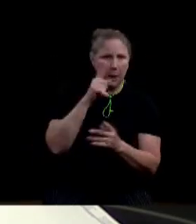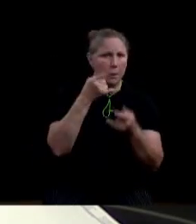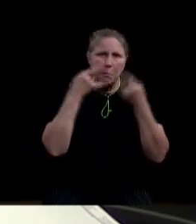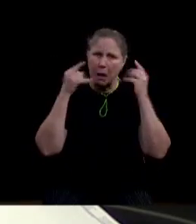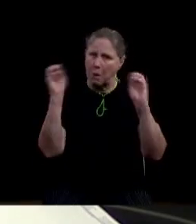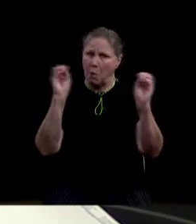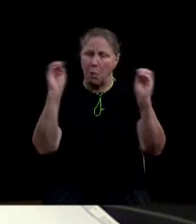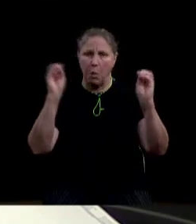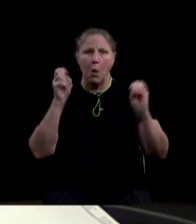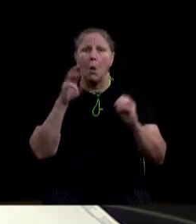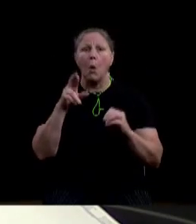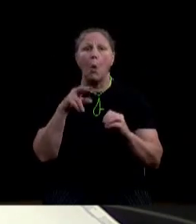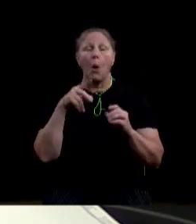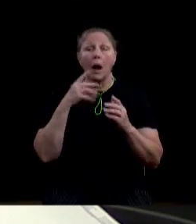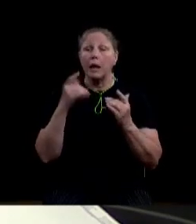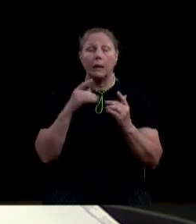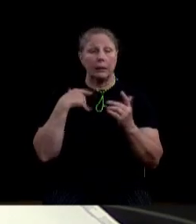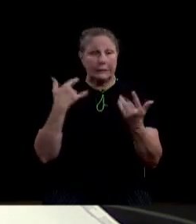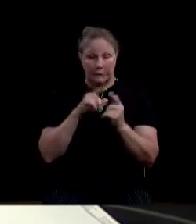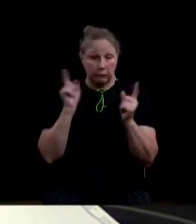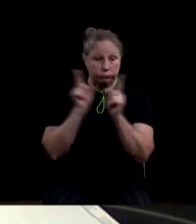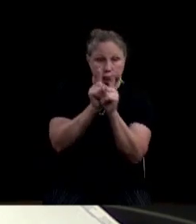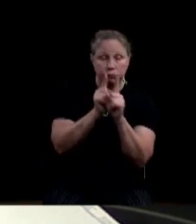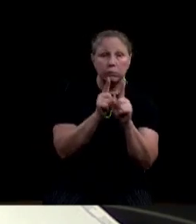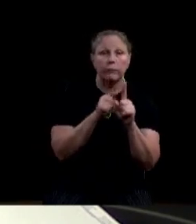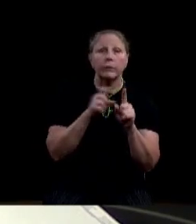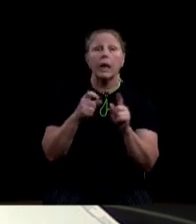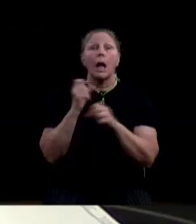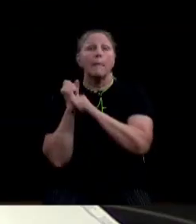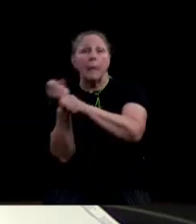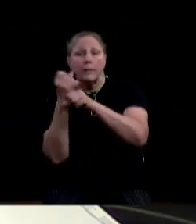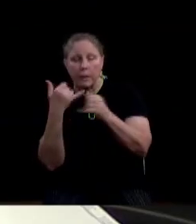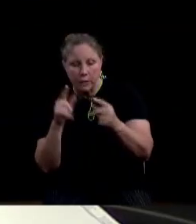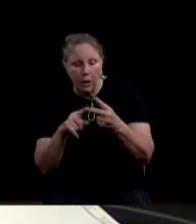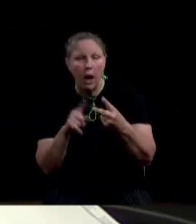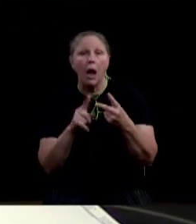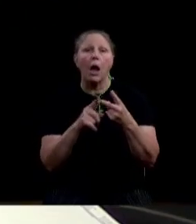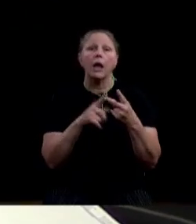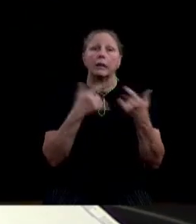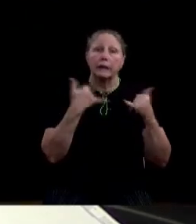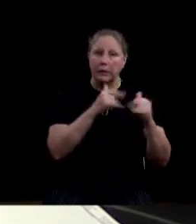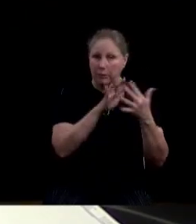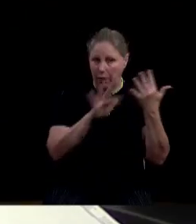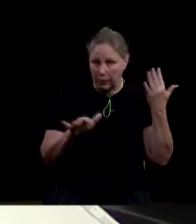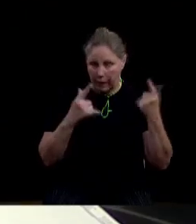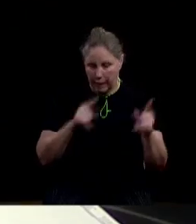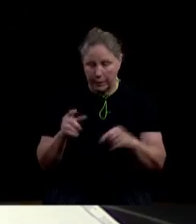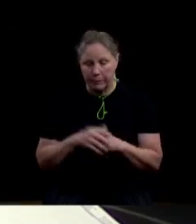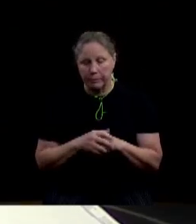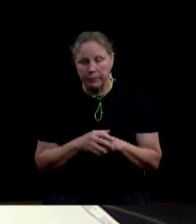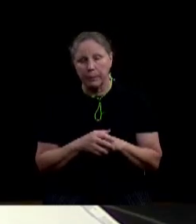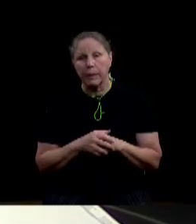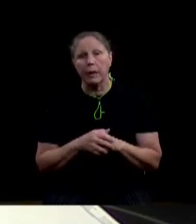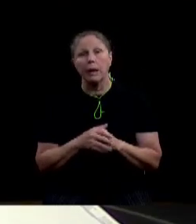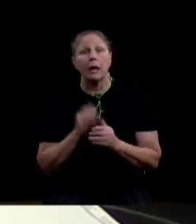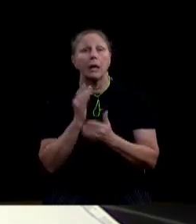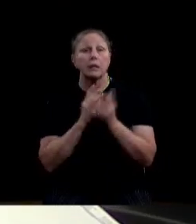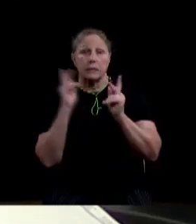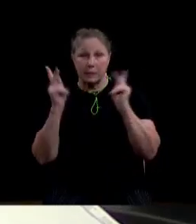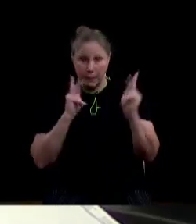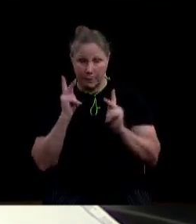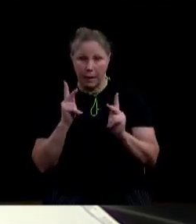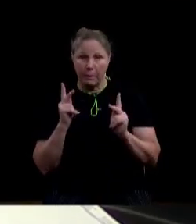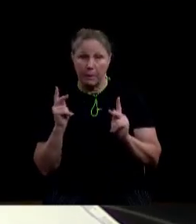Little leagues are still playing, camps are still going. It is as if some people have returned back to pre-COVID